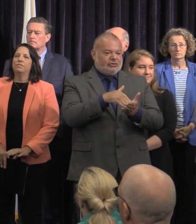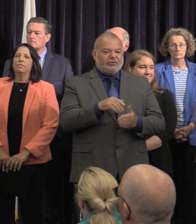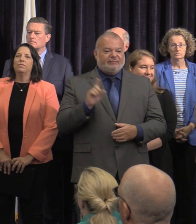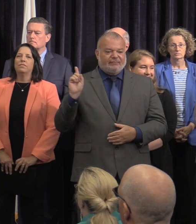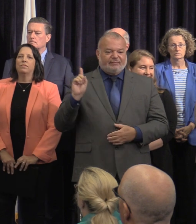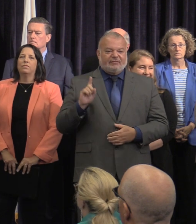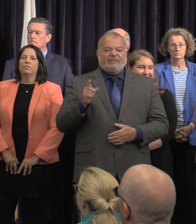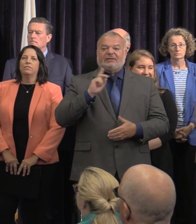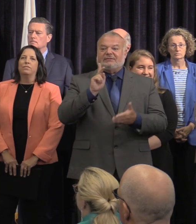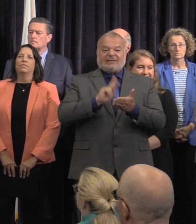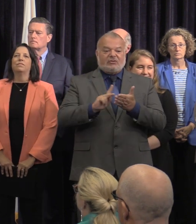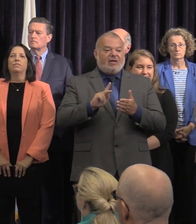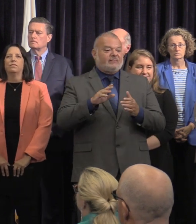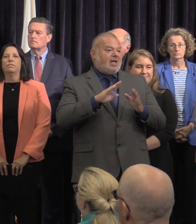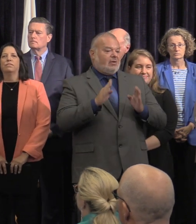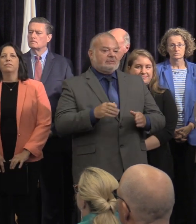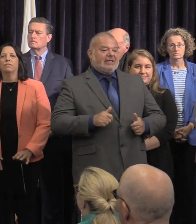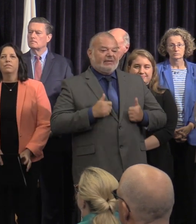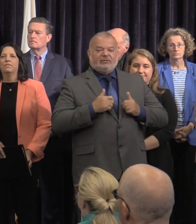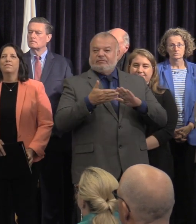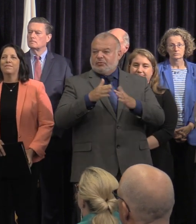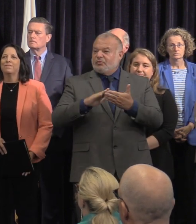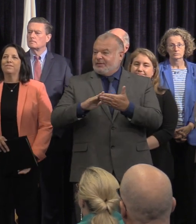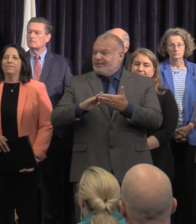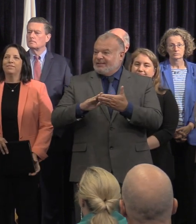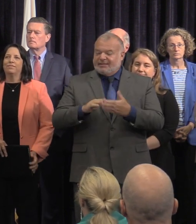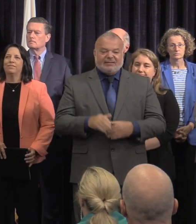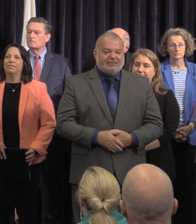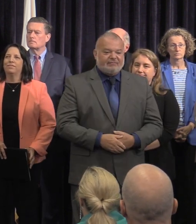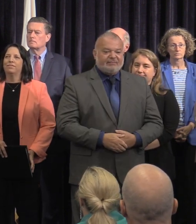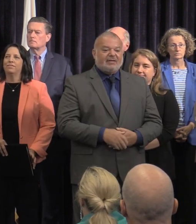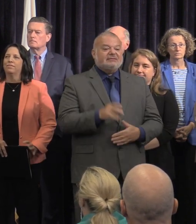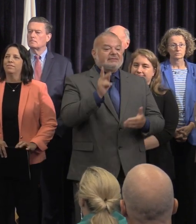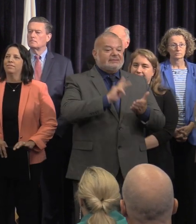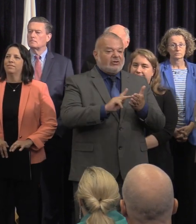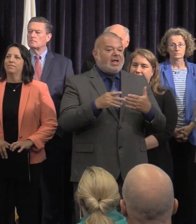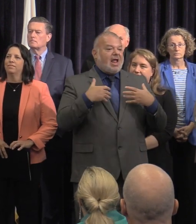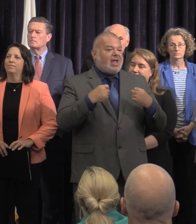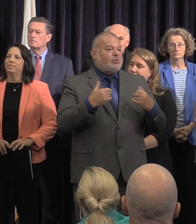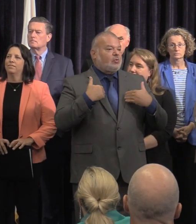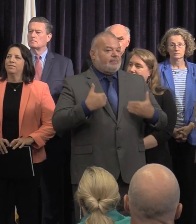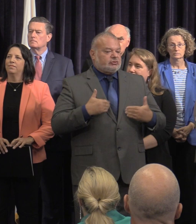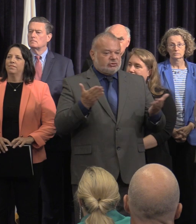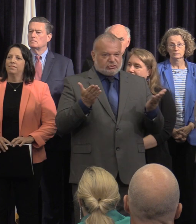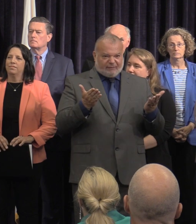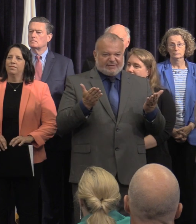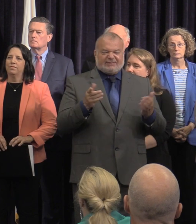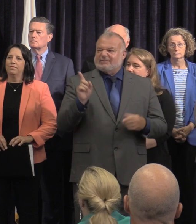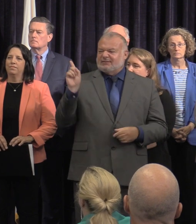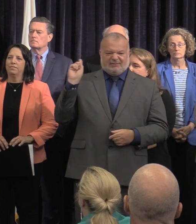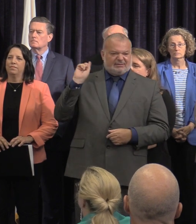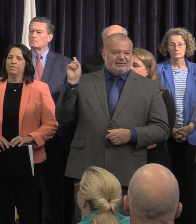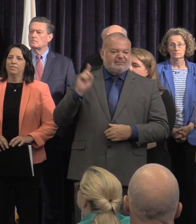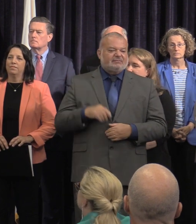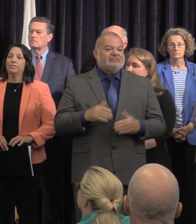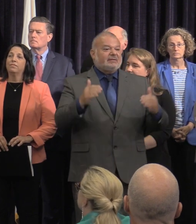Services, Kate Walsh. Susan Church, Chief Operating Officer of our Office of Refugees and